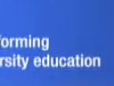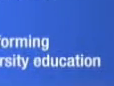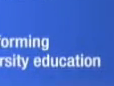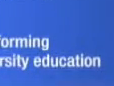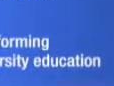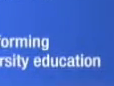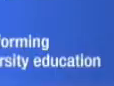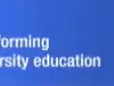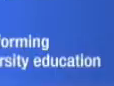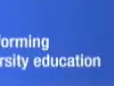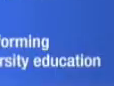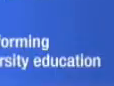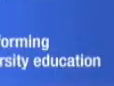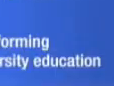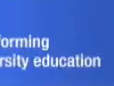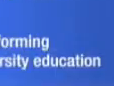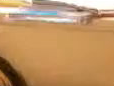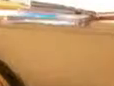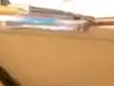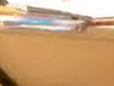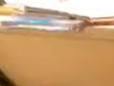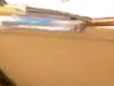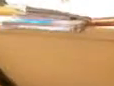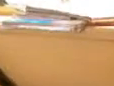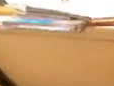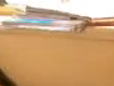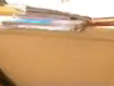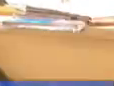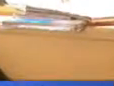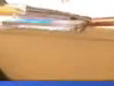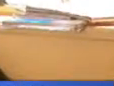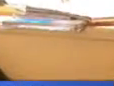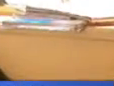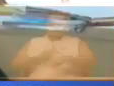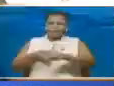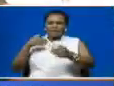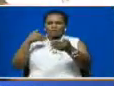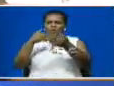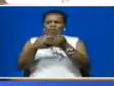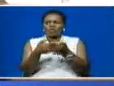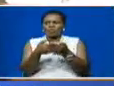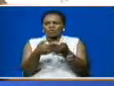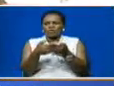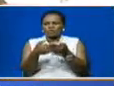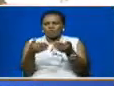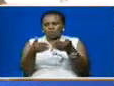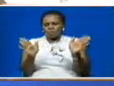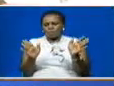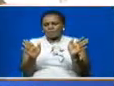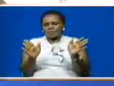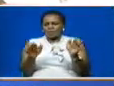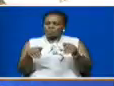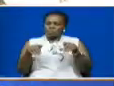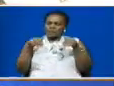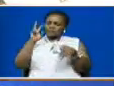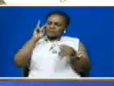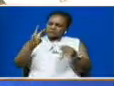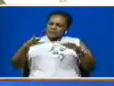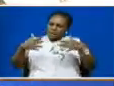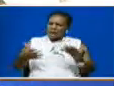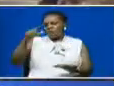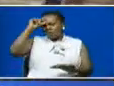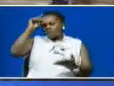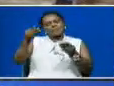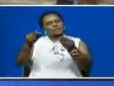to meet short and medium-term needs. And with the clock ticking with each waking day, it remains to be seen how the government